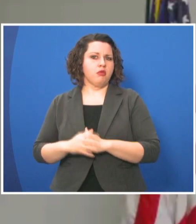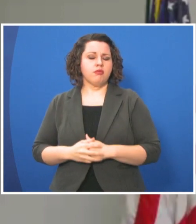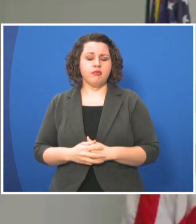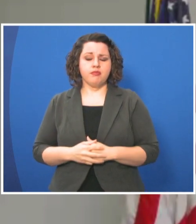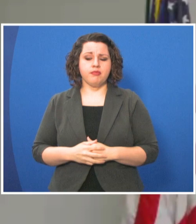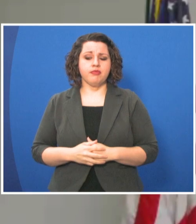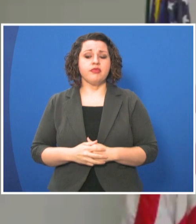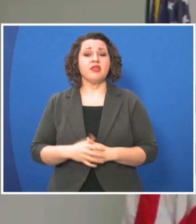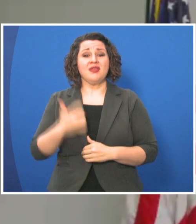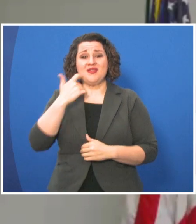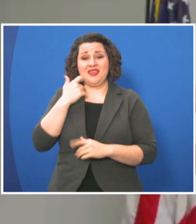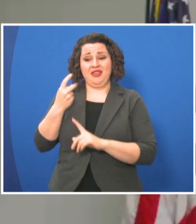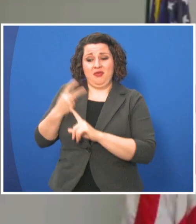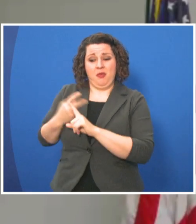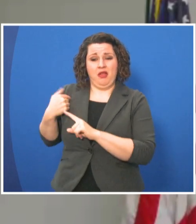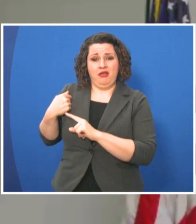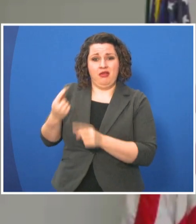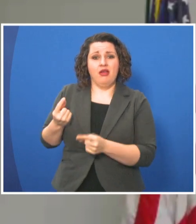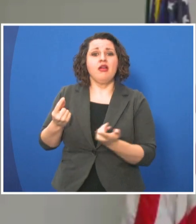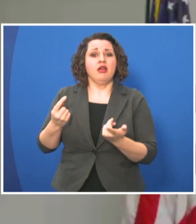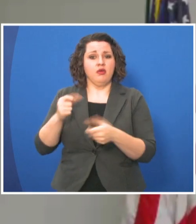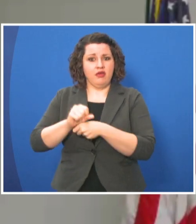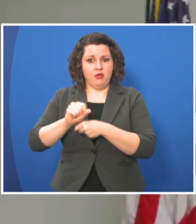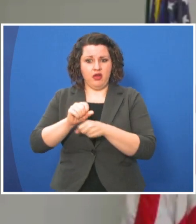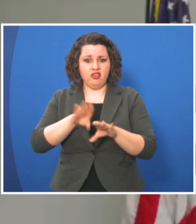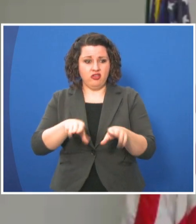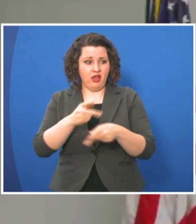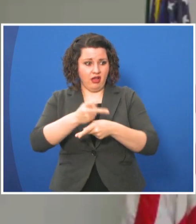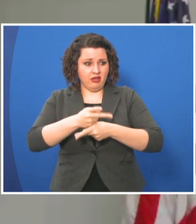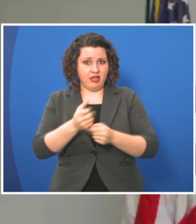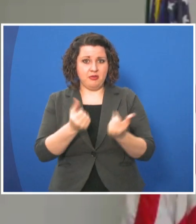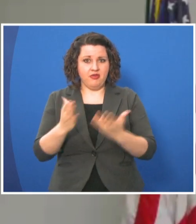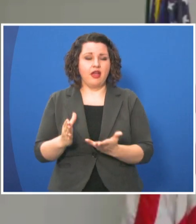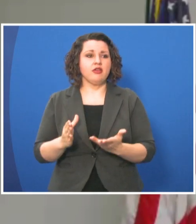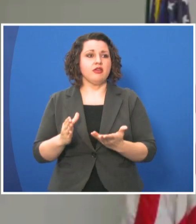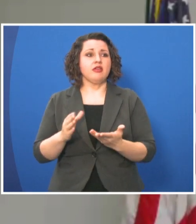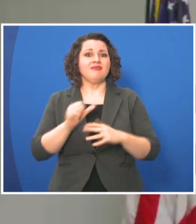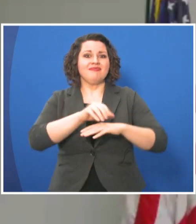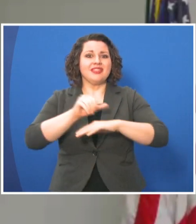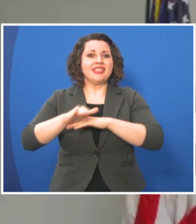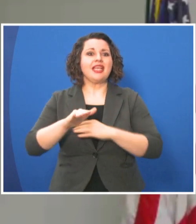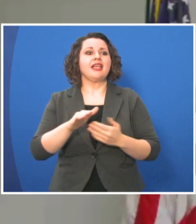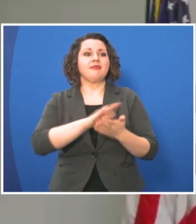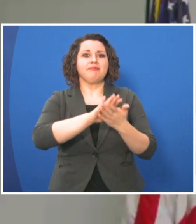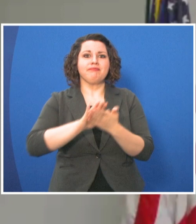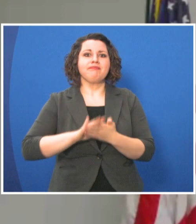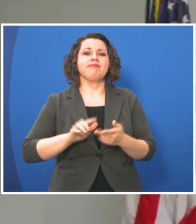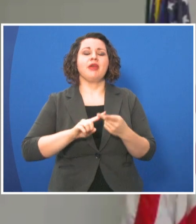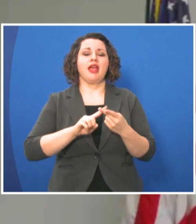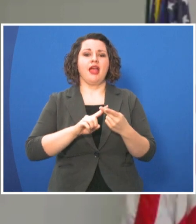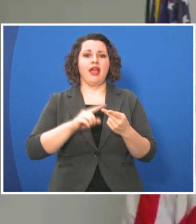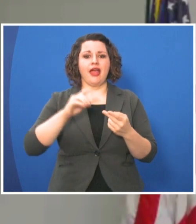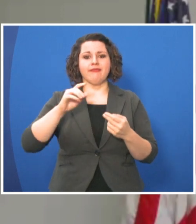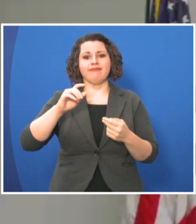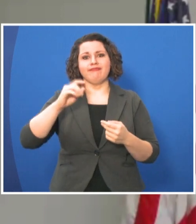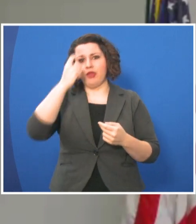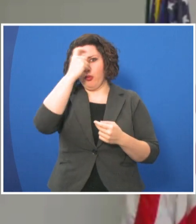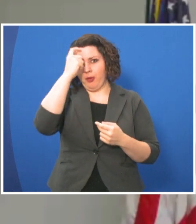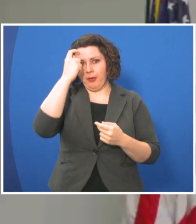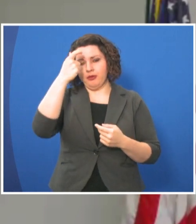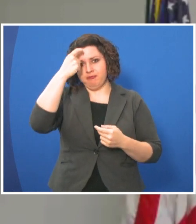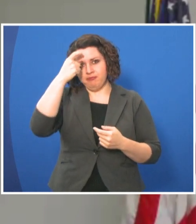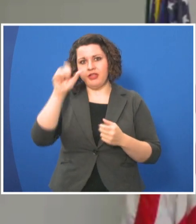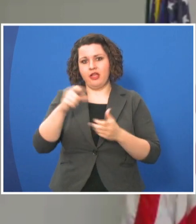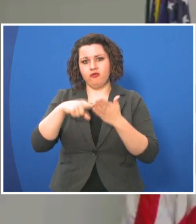few months, we've worked to equip our child care providers with disinfectant and thermometers. This isn't a role we typically fulfill, but